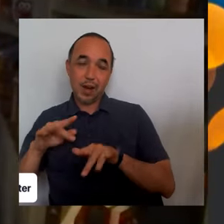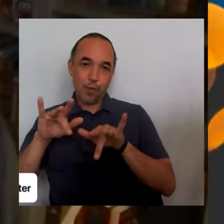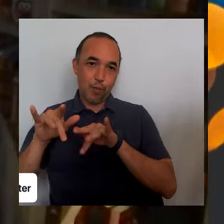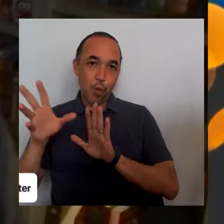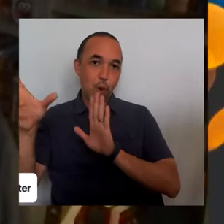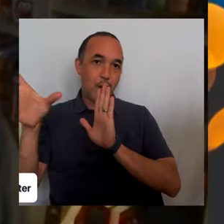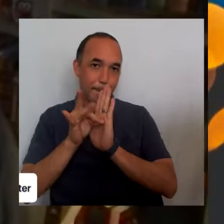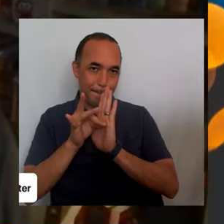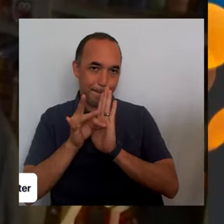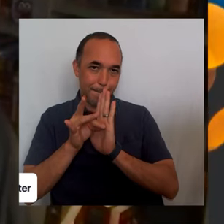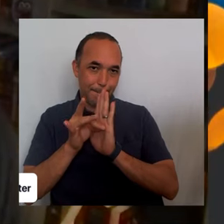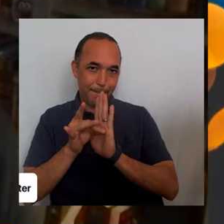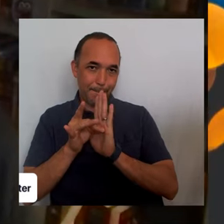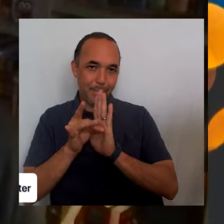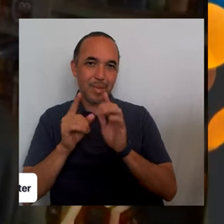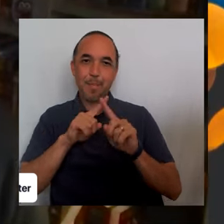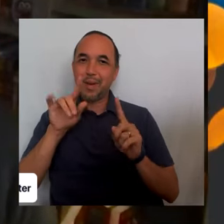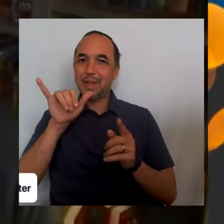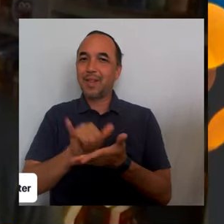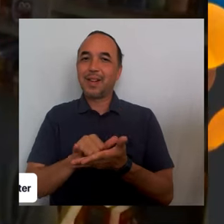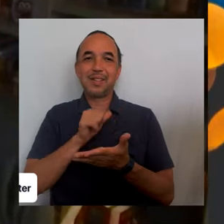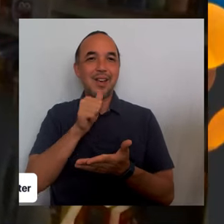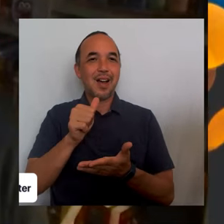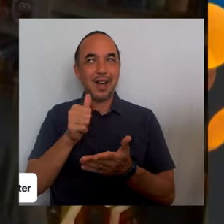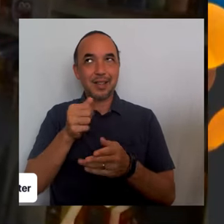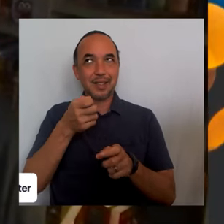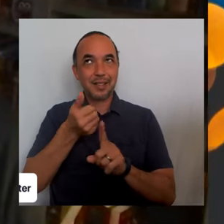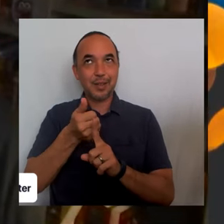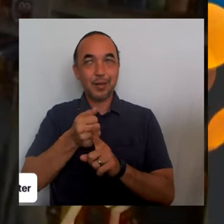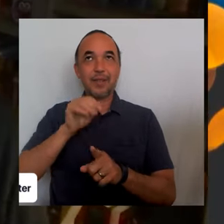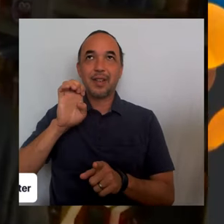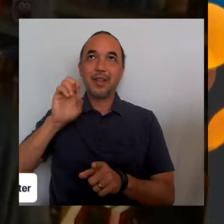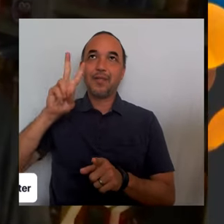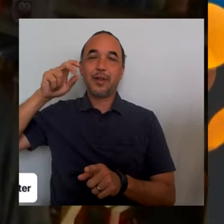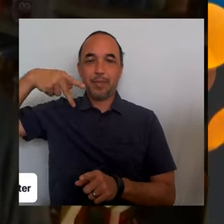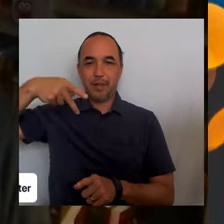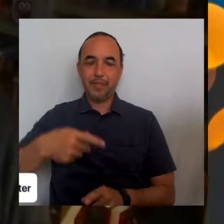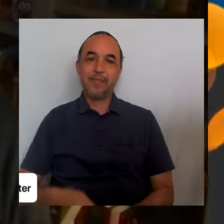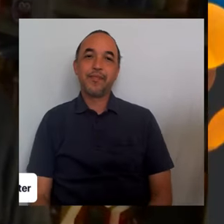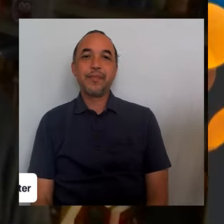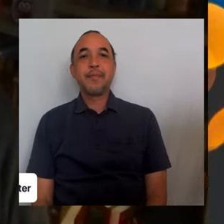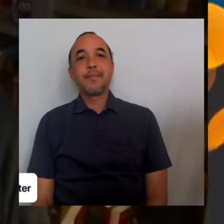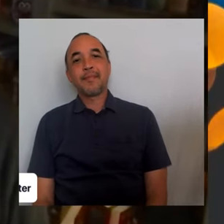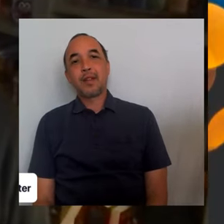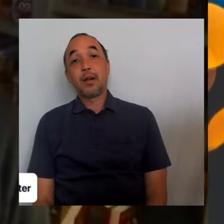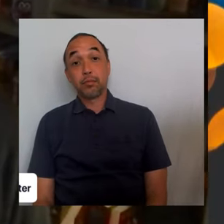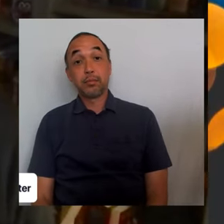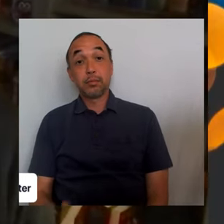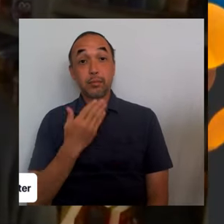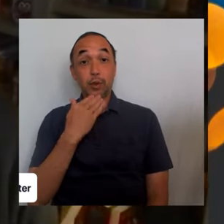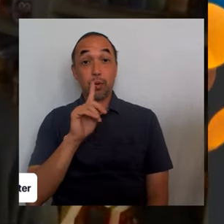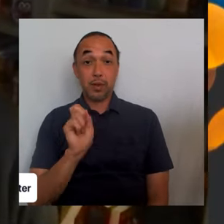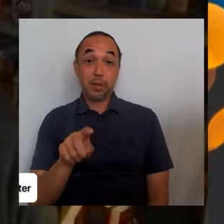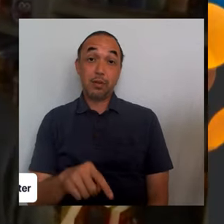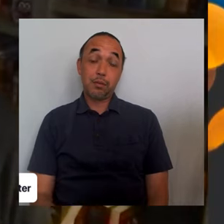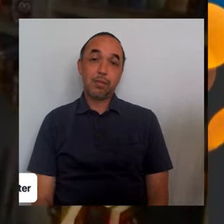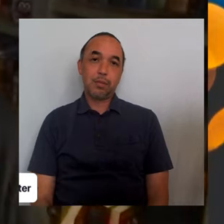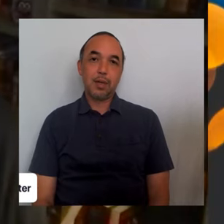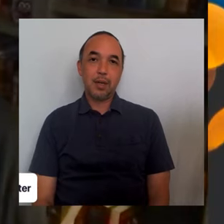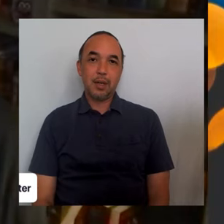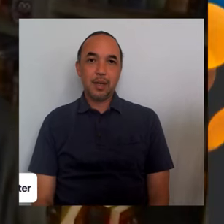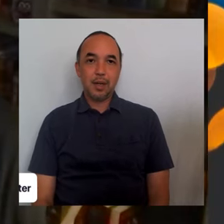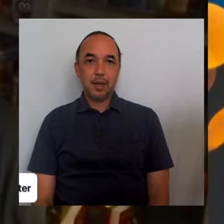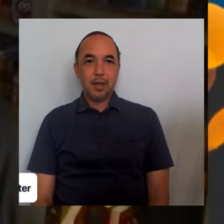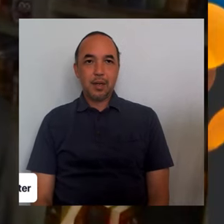not another semantic term there. But that's a good question. A lot of people, you know, that